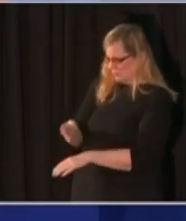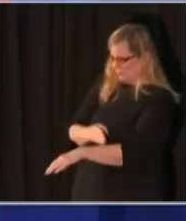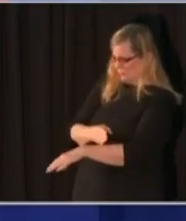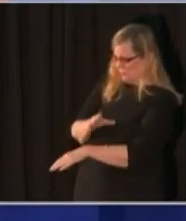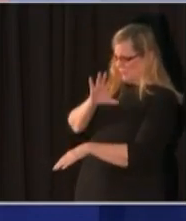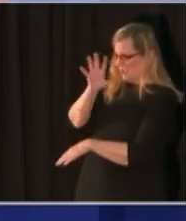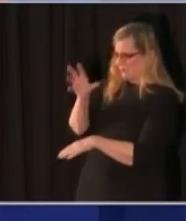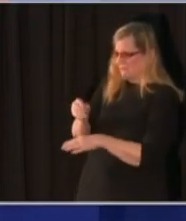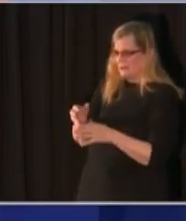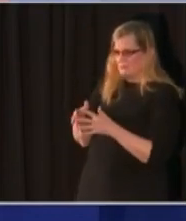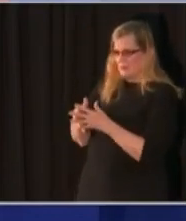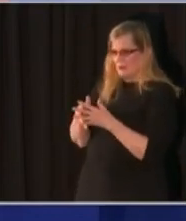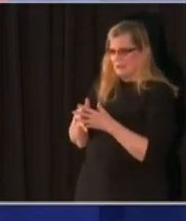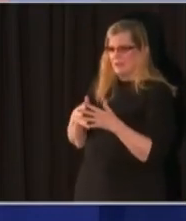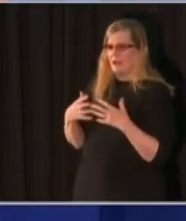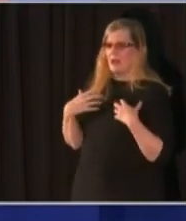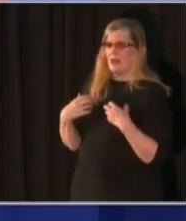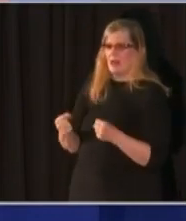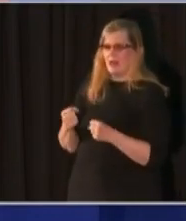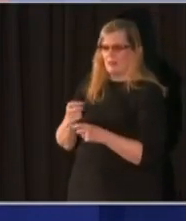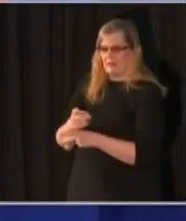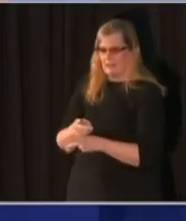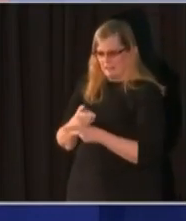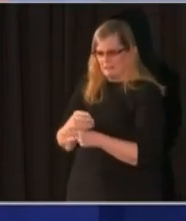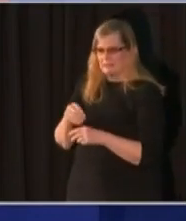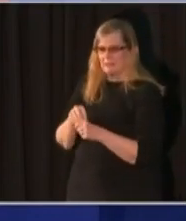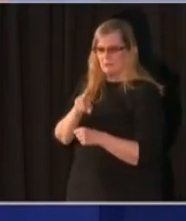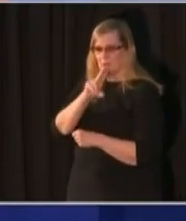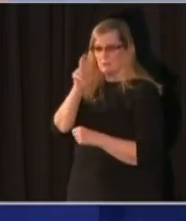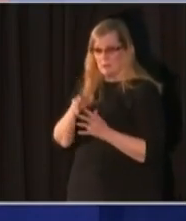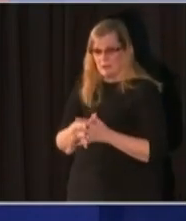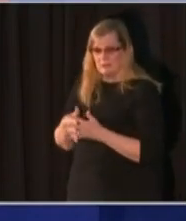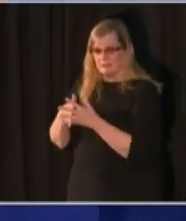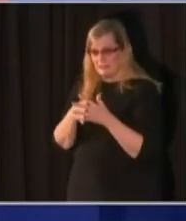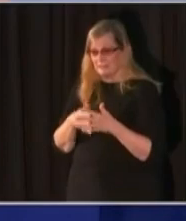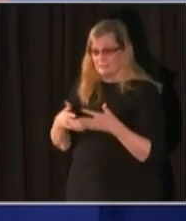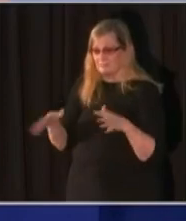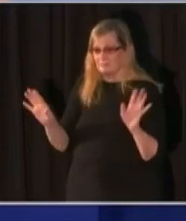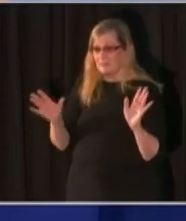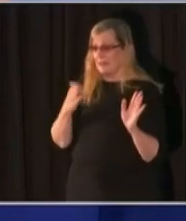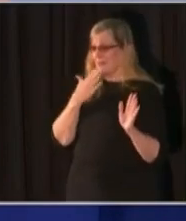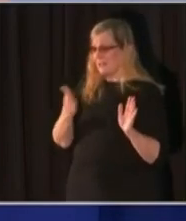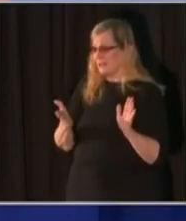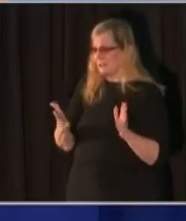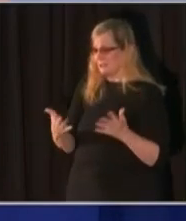Okay, that's it. Thank you, everybody.